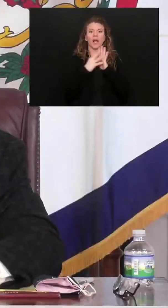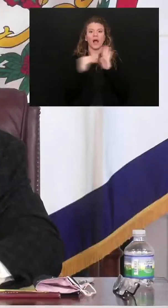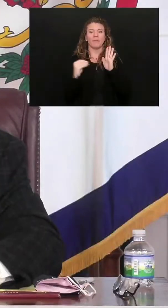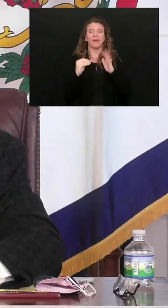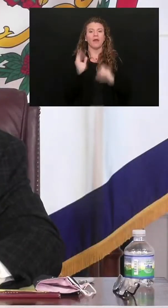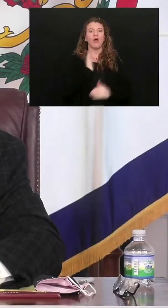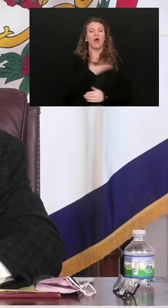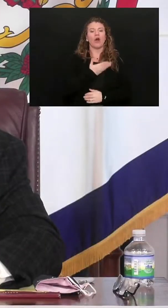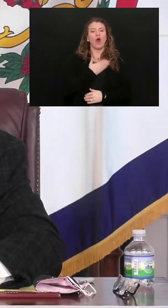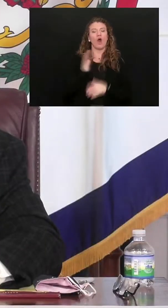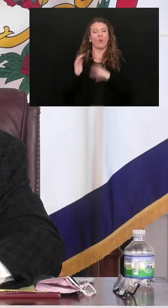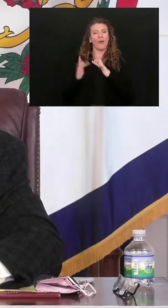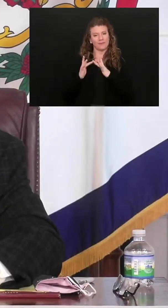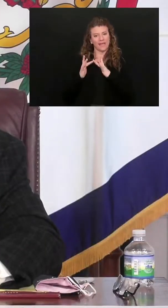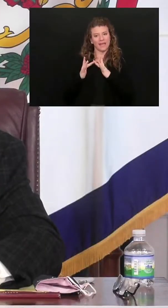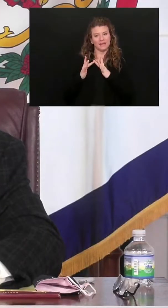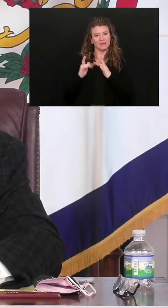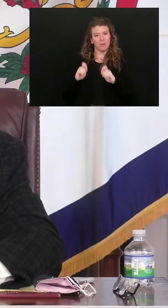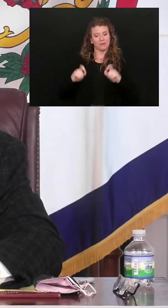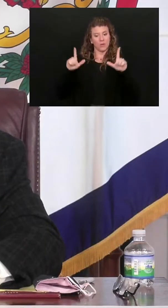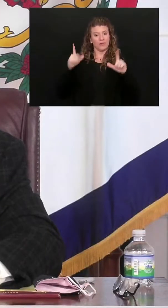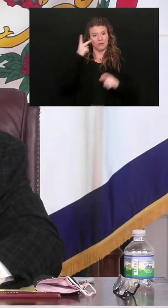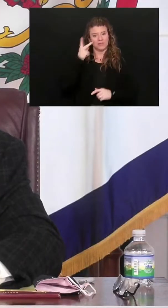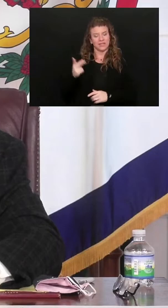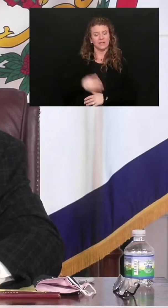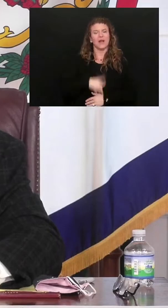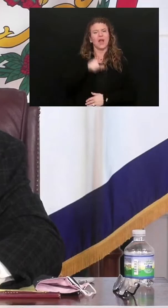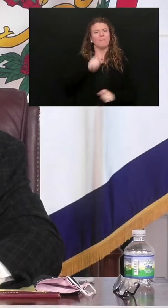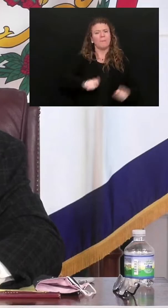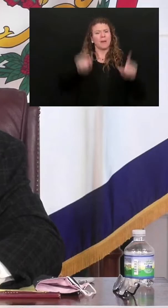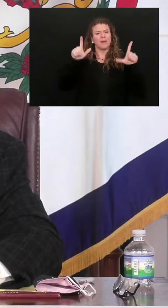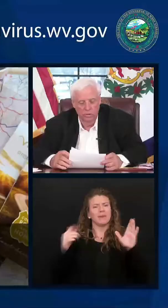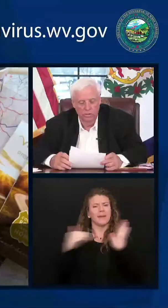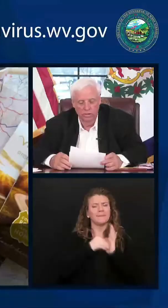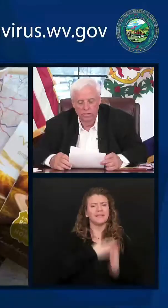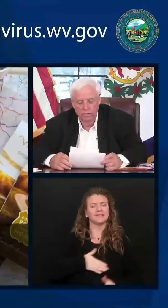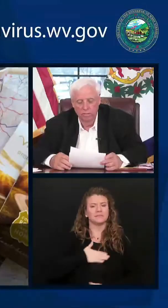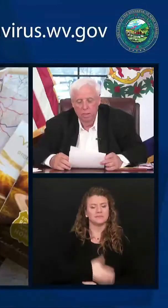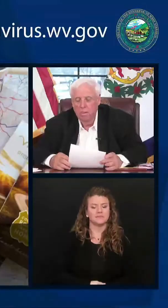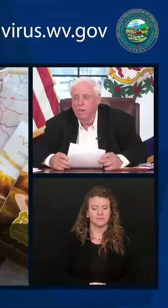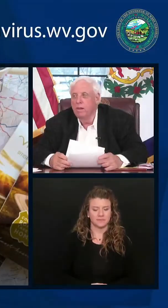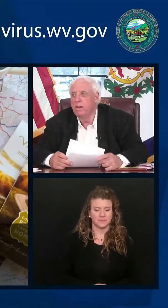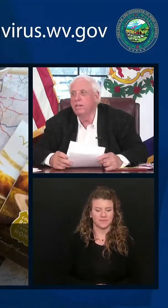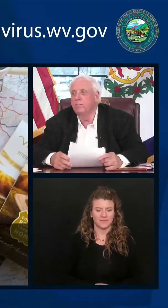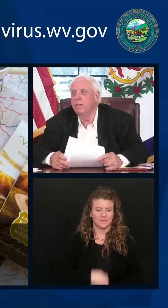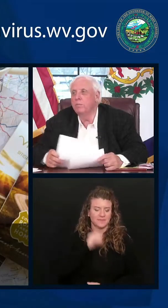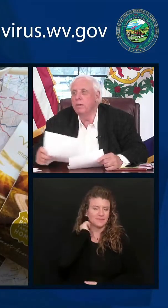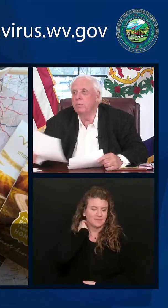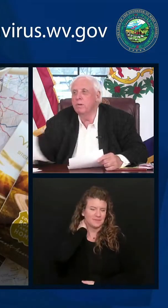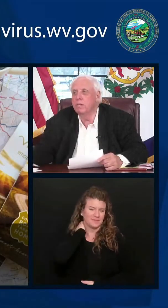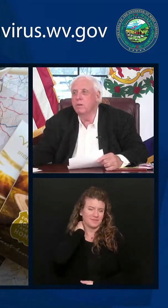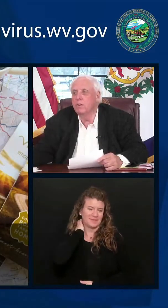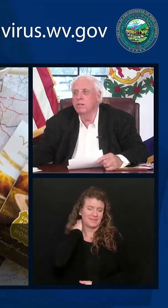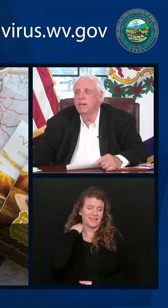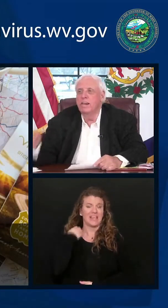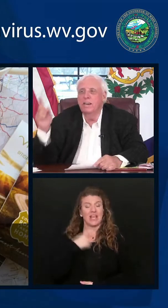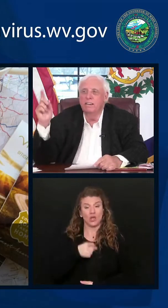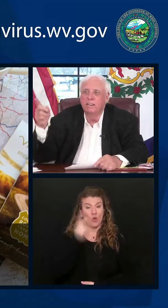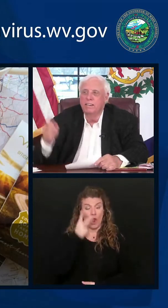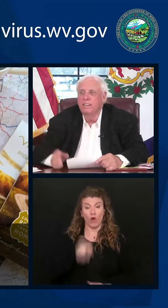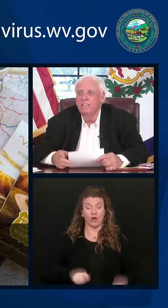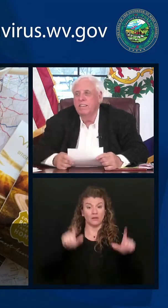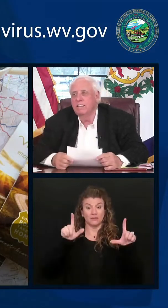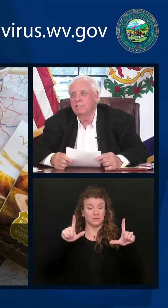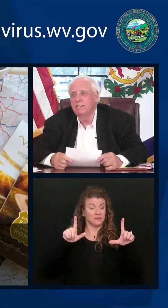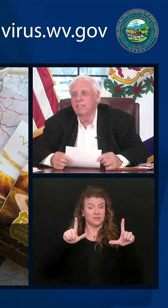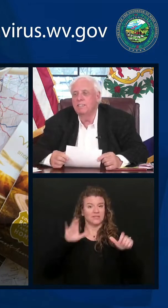the tourism website on the screen. So put that back up, Jordan, and people can go online and